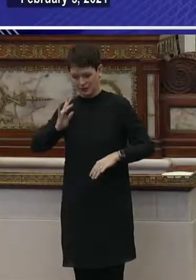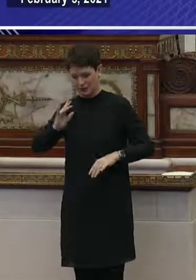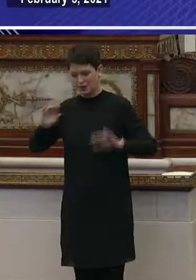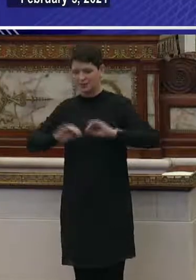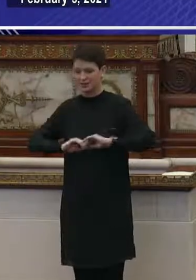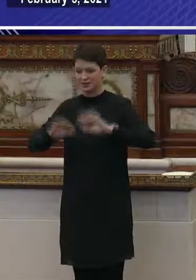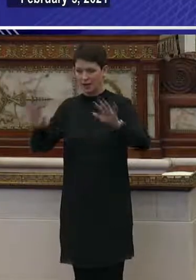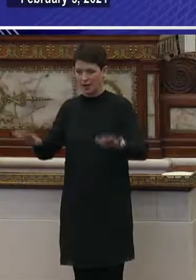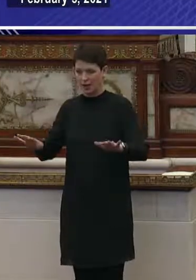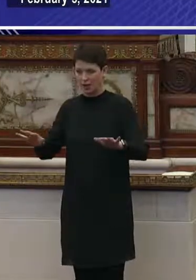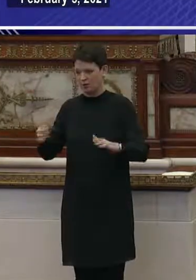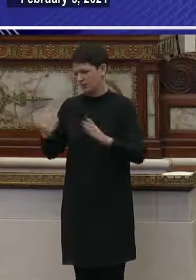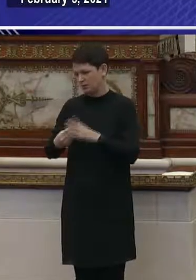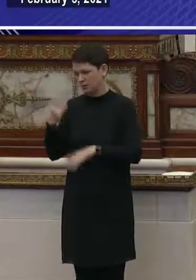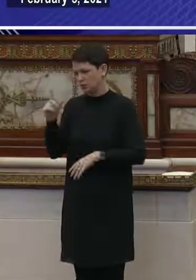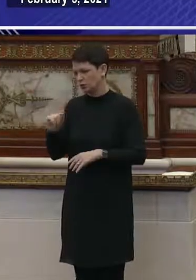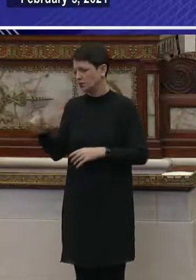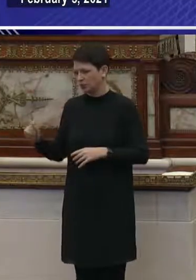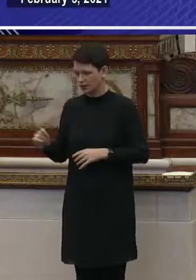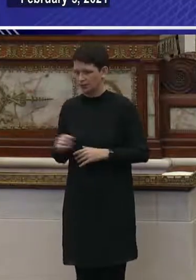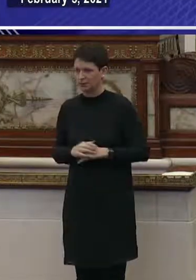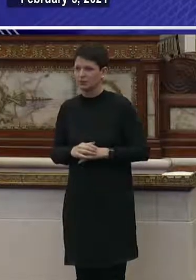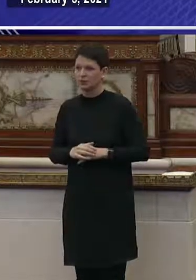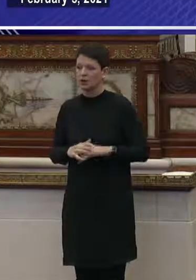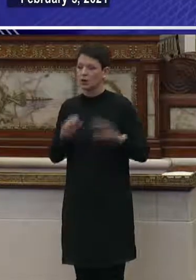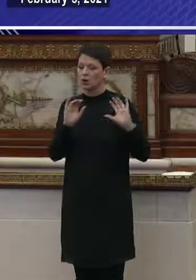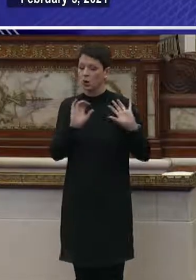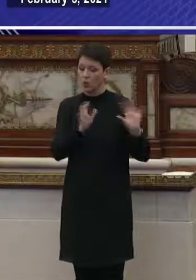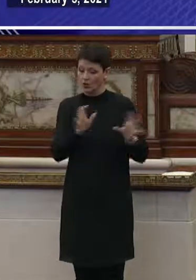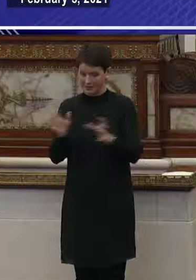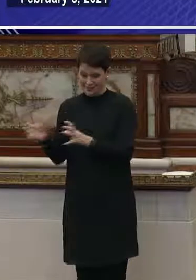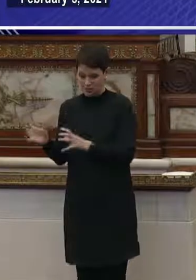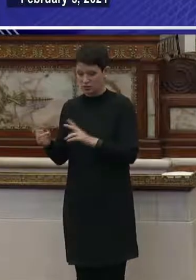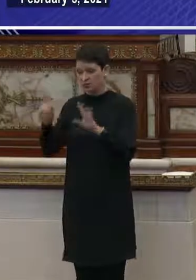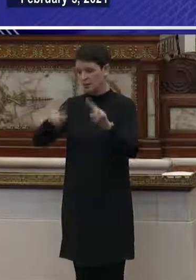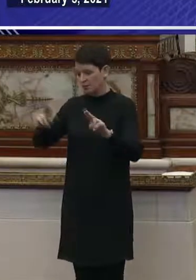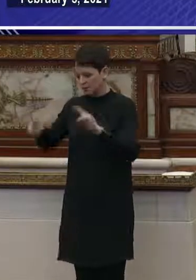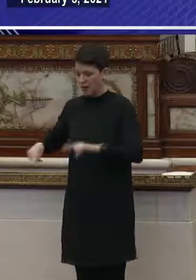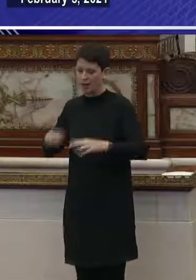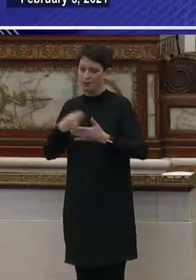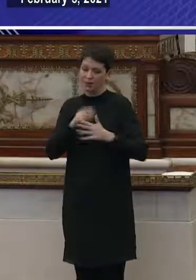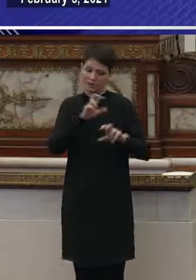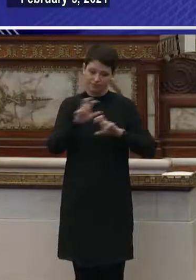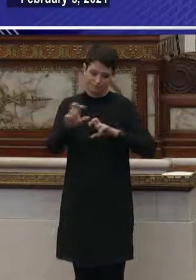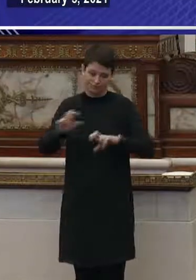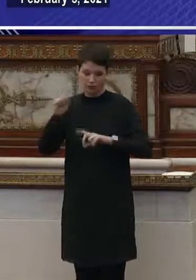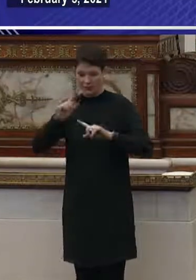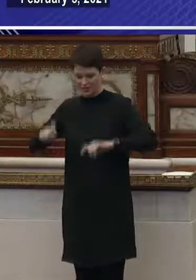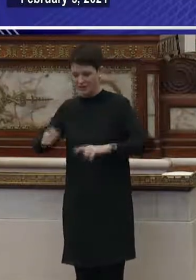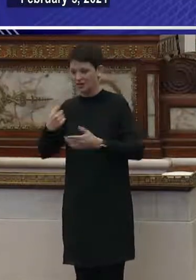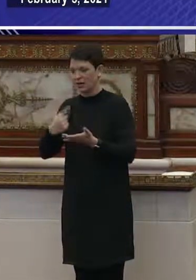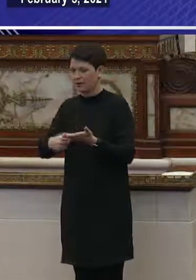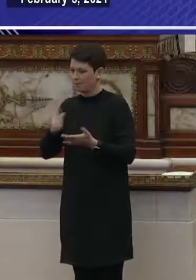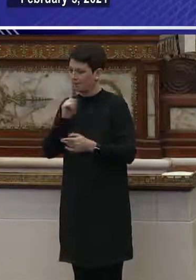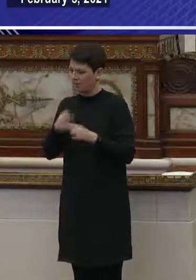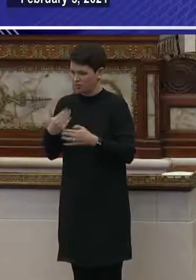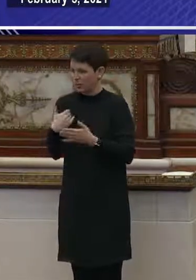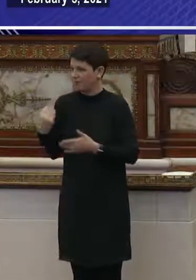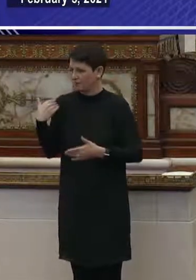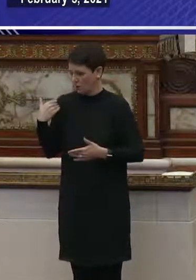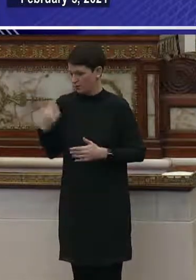out sometime in the spring of 2020, and there were organizations that applied and got funded for testing. I talked about that earlier.